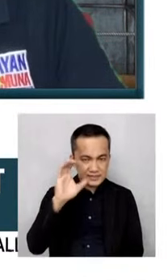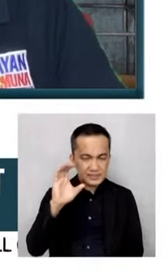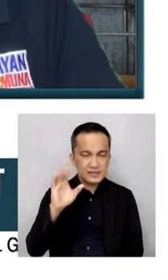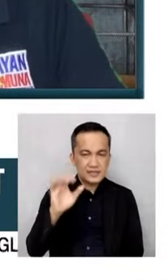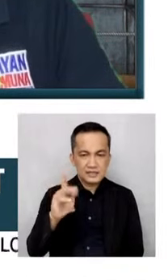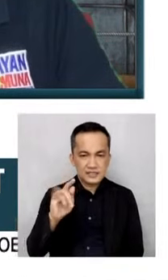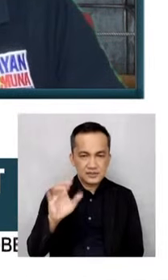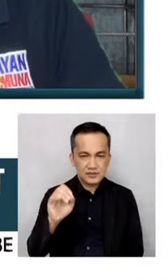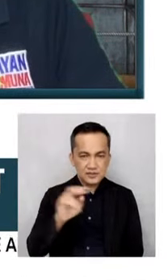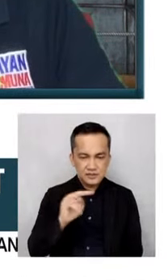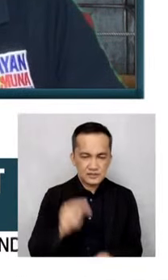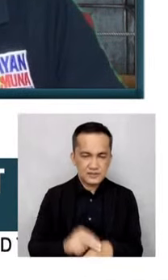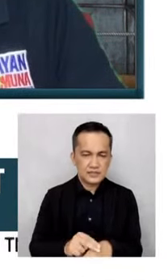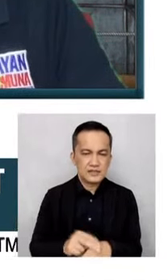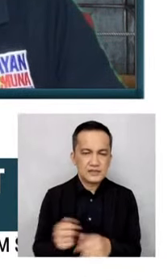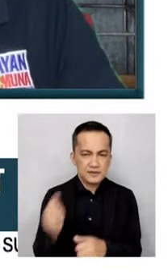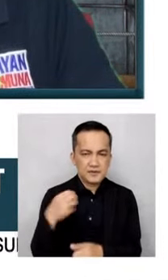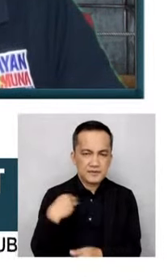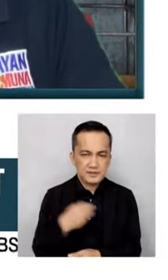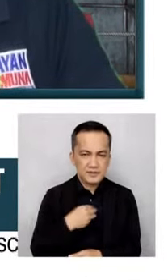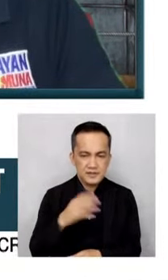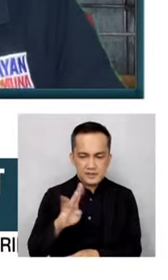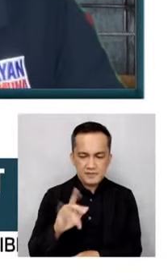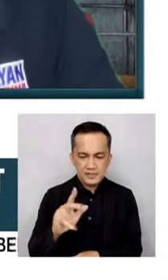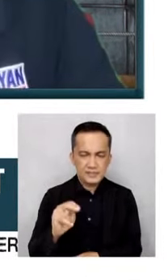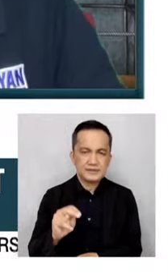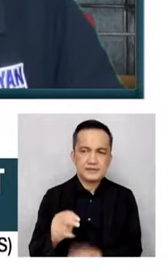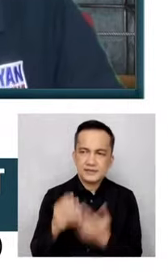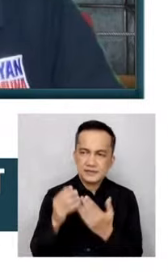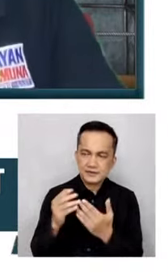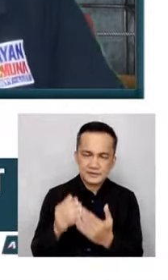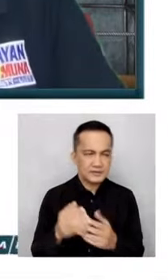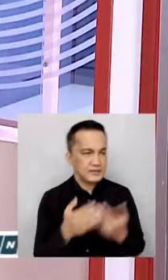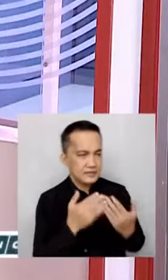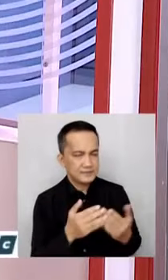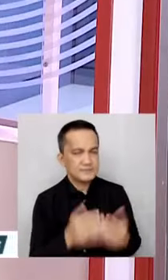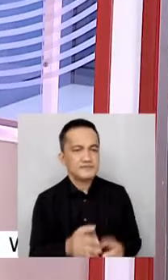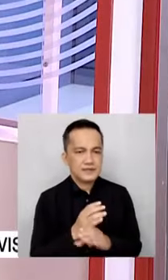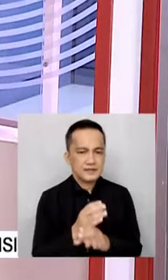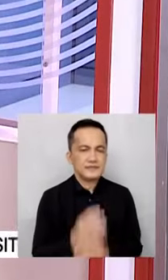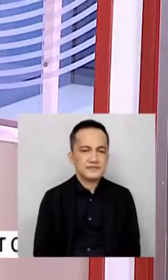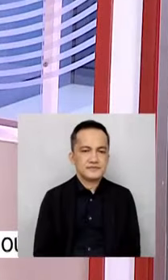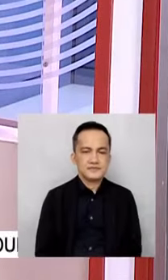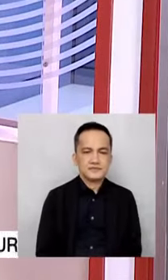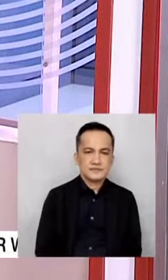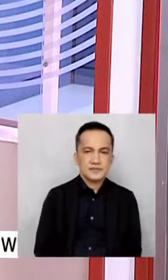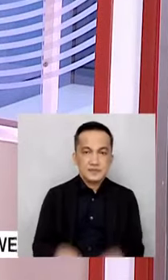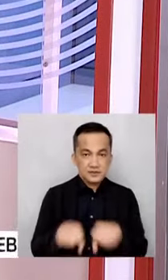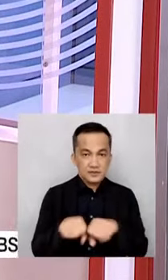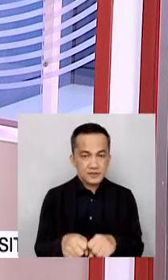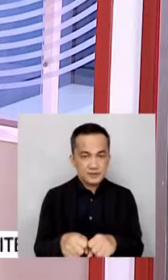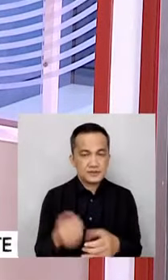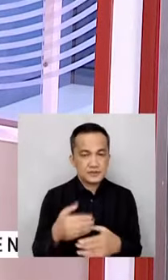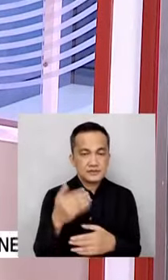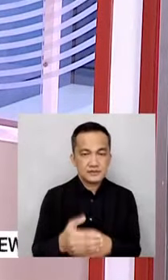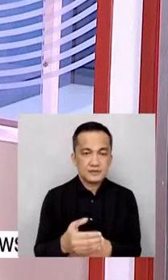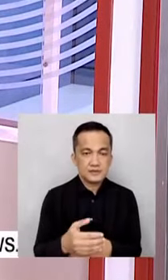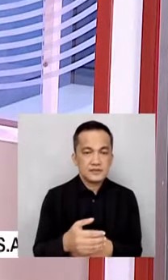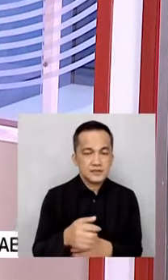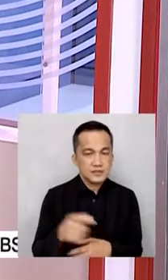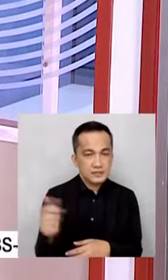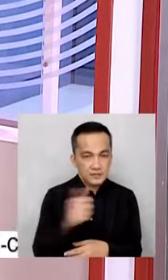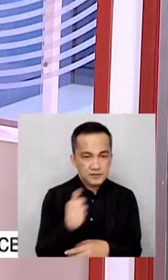of Bayan. Thanks a lot, Teddy, for joining us today. Really thanks, appreciate Carmina. It. Thanks, Carmina. Good afternoon. Take care. Right, from there, we're going to take a quick break. Up ahead, transport regulators